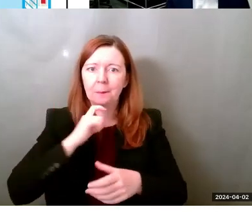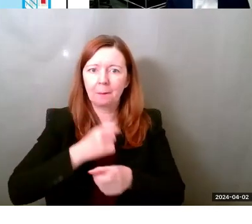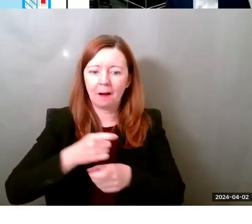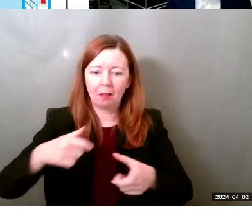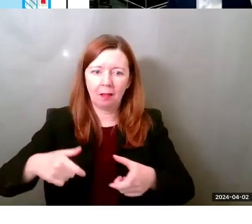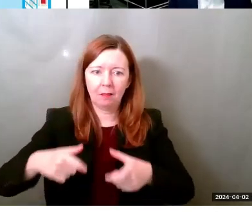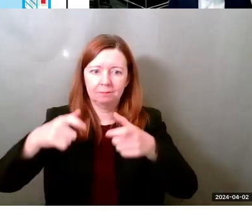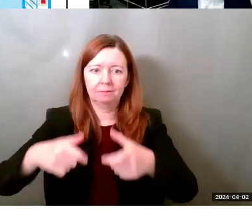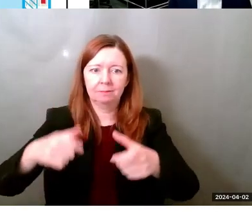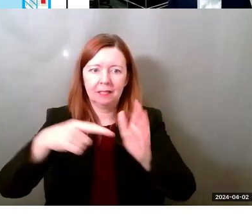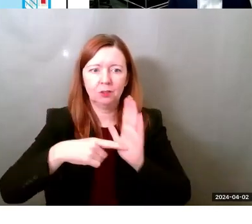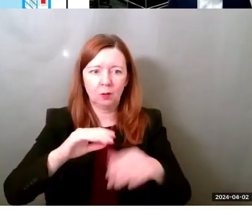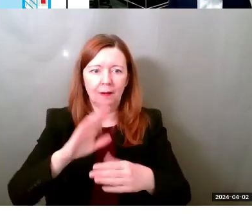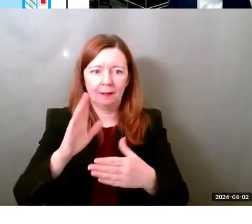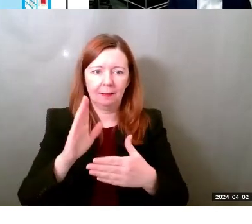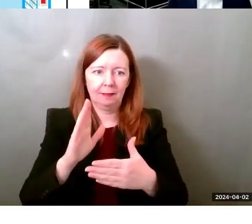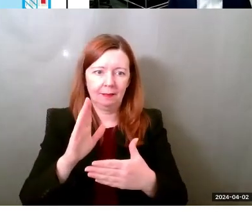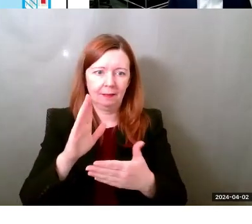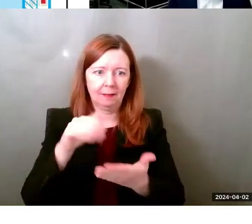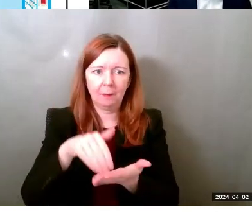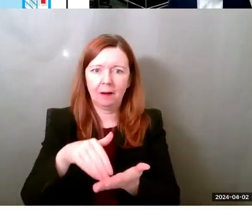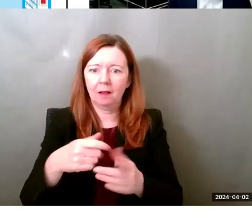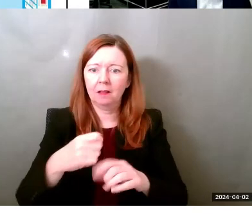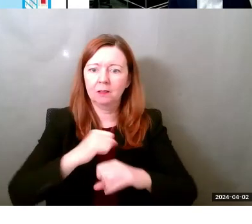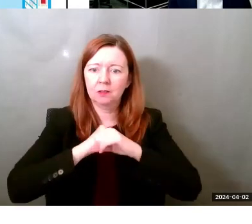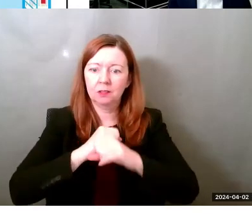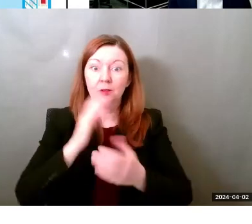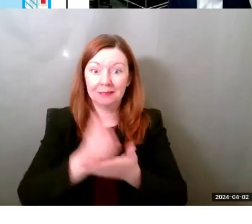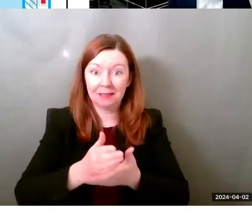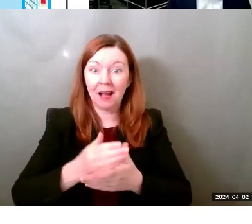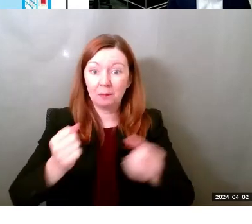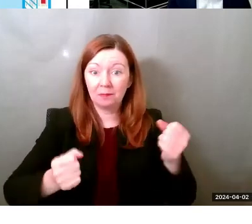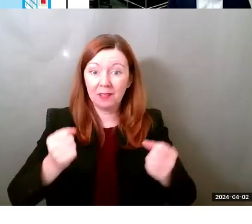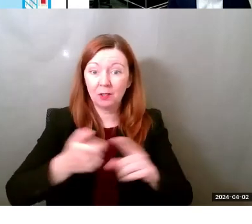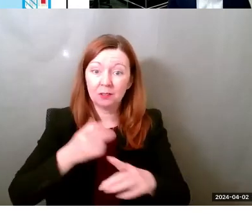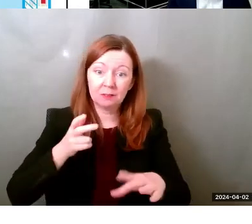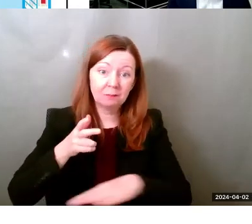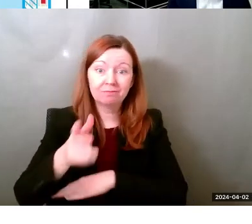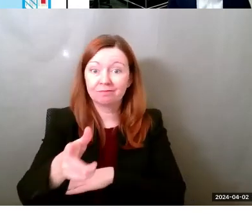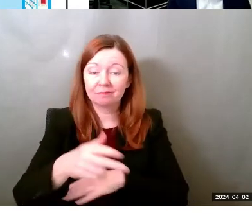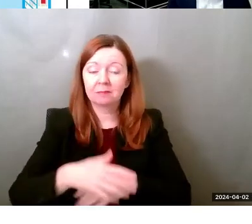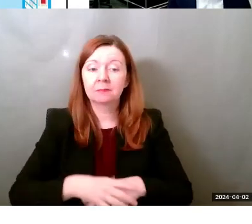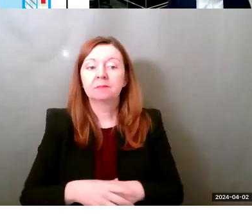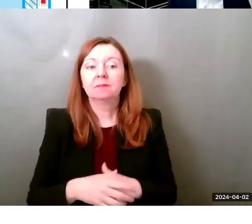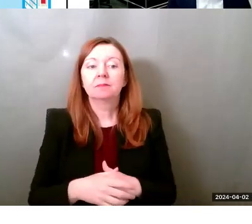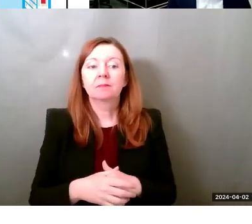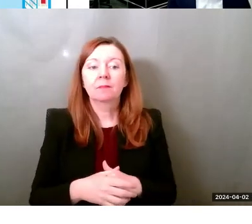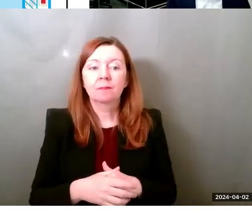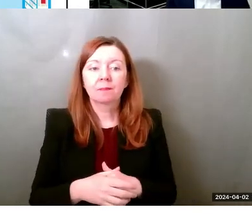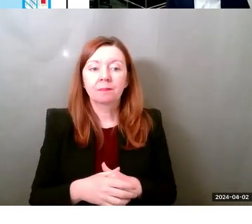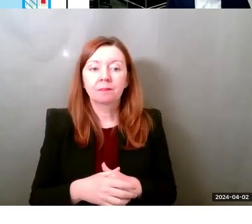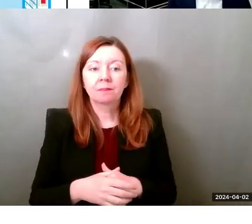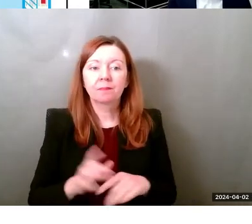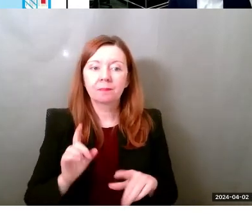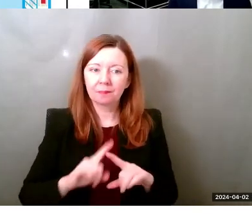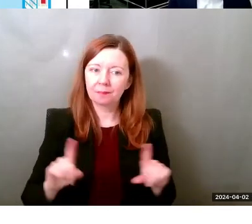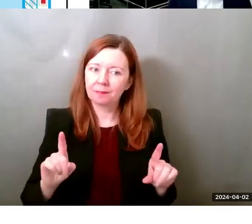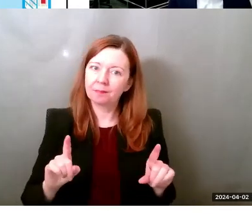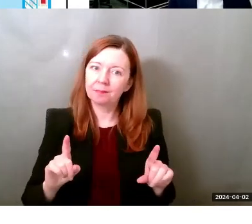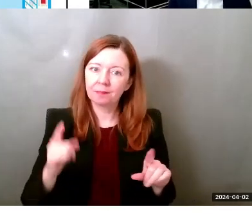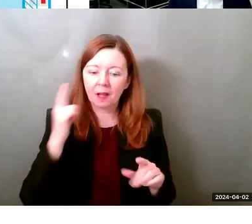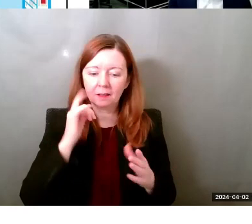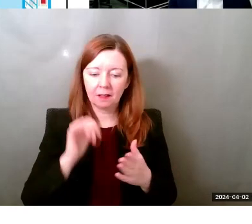shown in the middle from a security perspective to stop vehicles from getting past there. But I